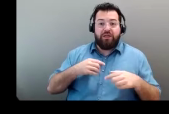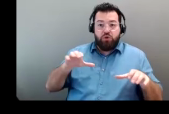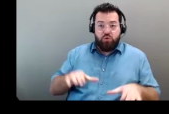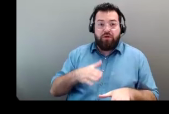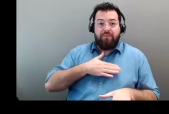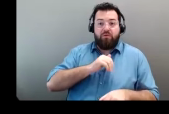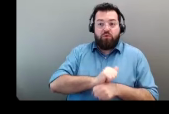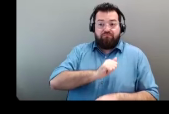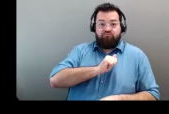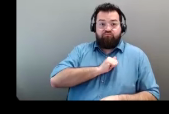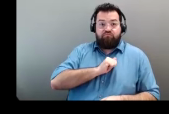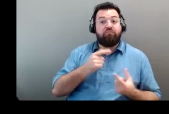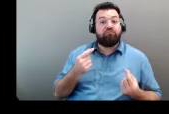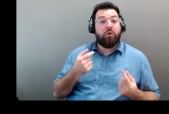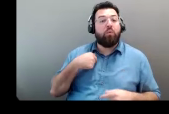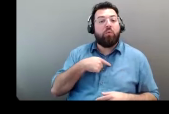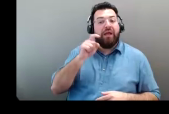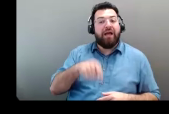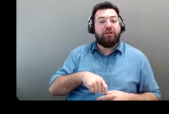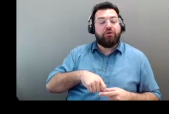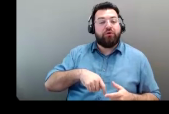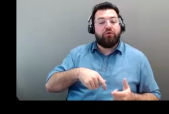own work was we had to take a picture